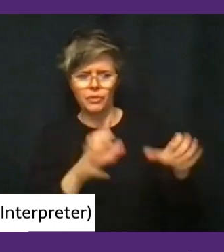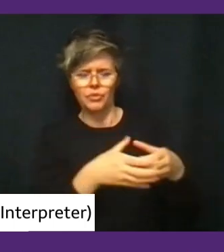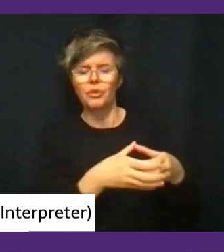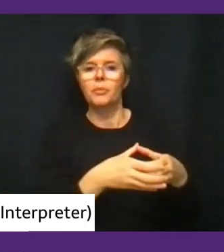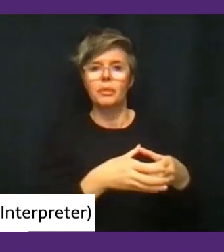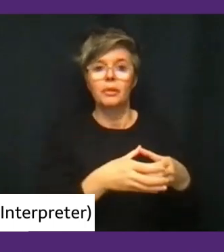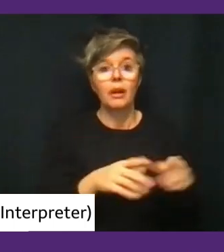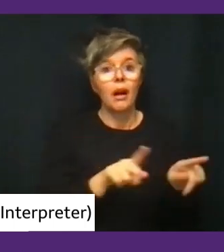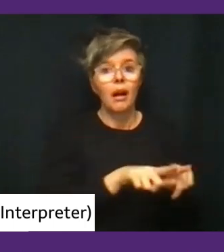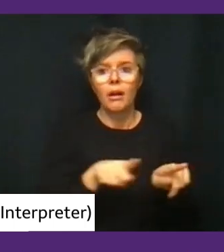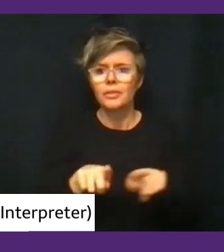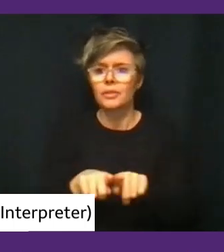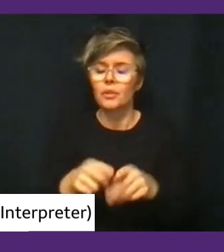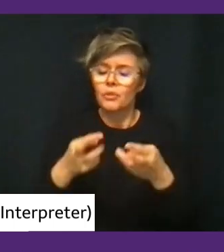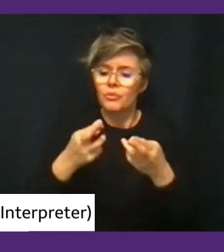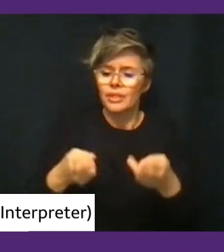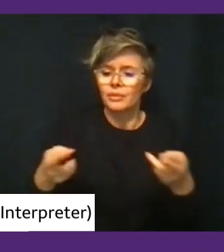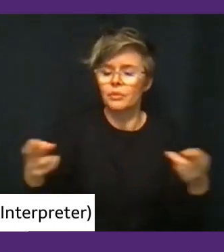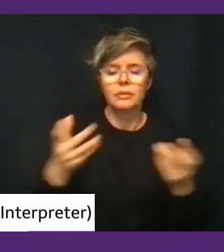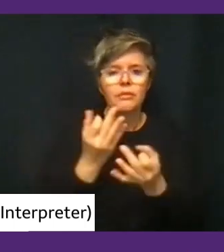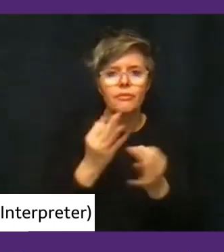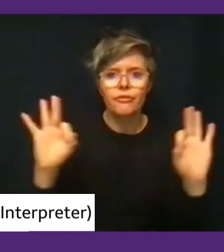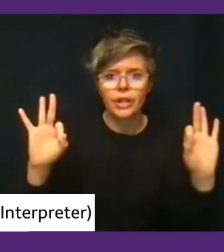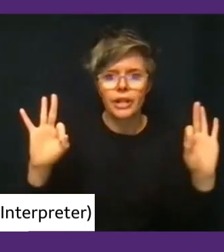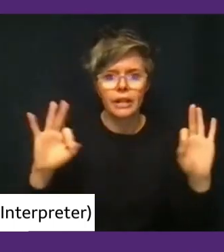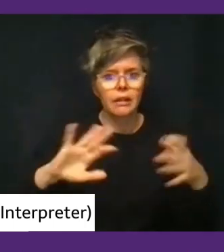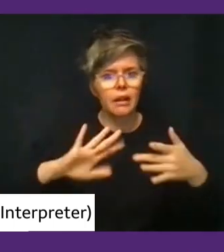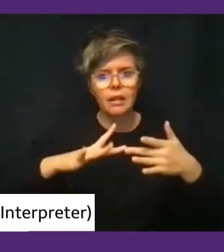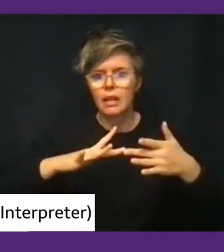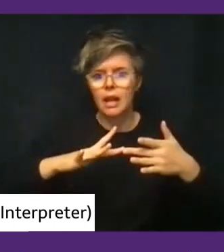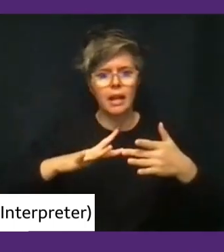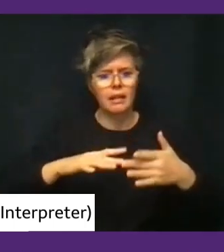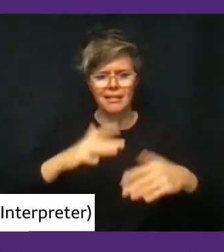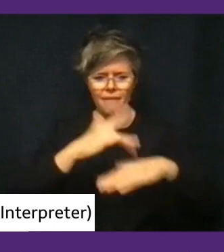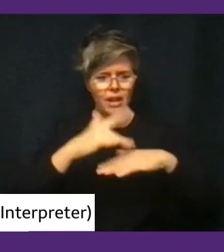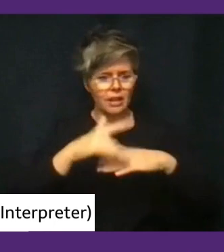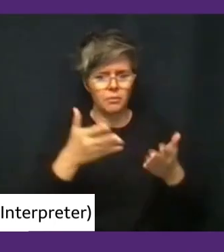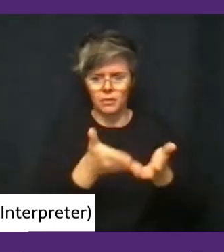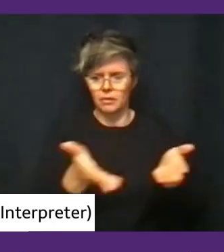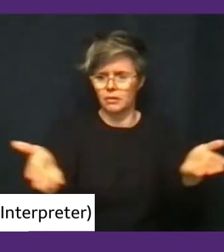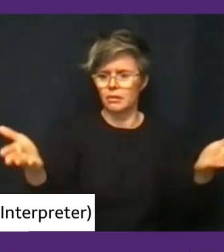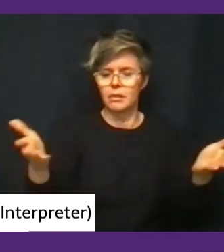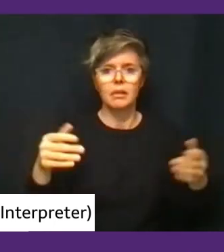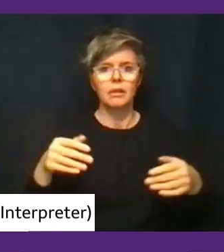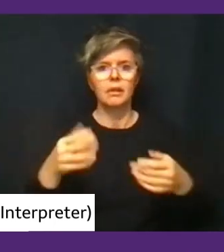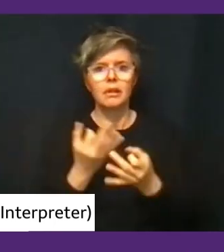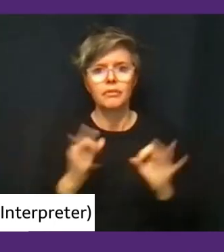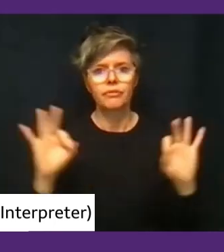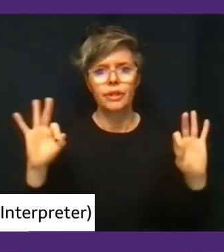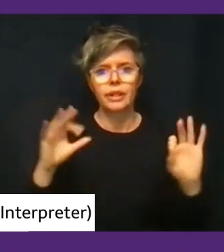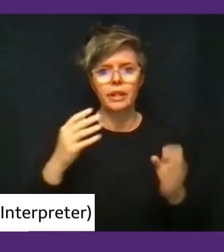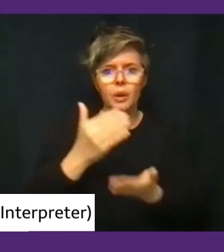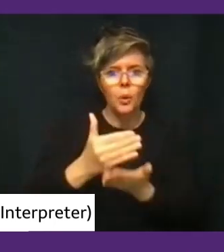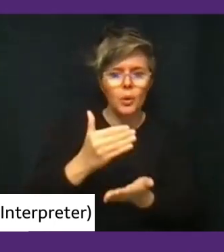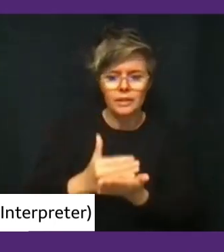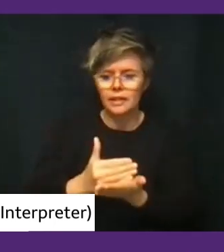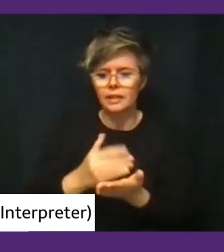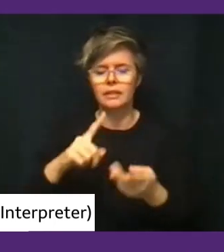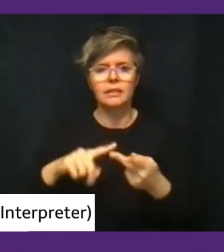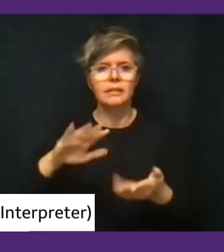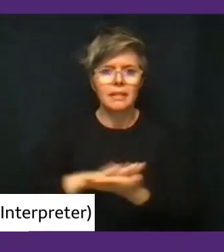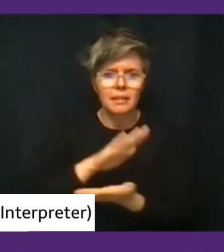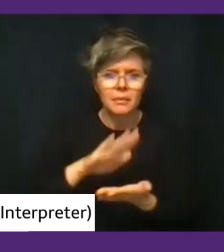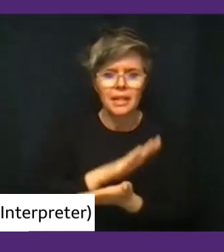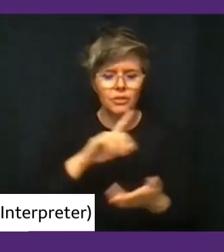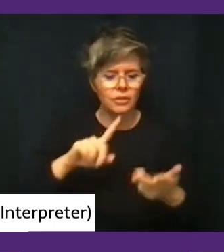free resources online, free courses, free documentation, free tooling,